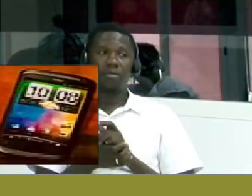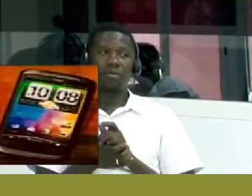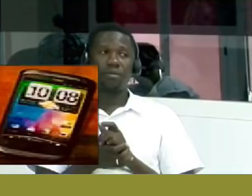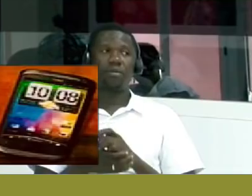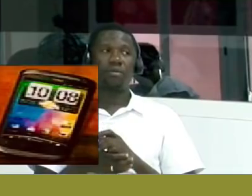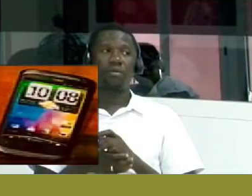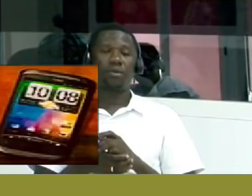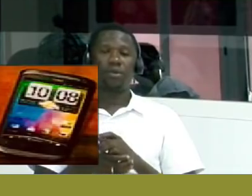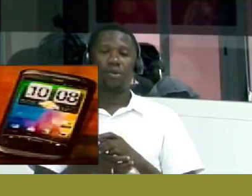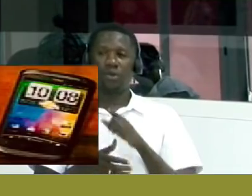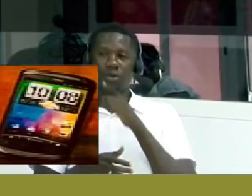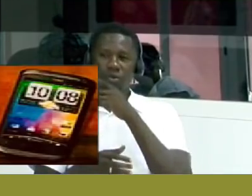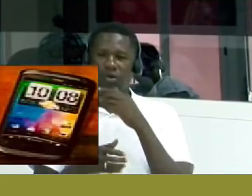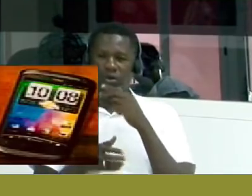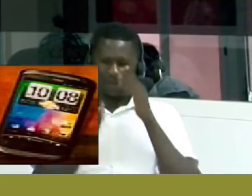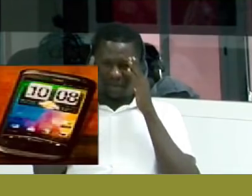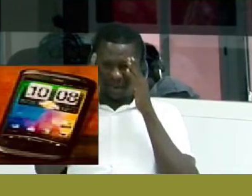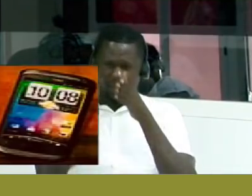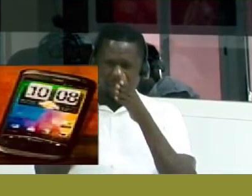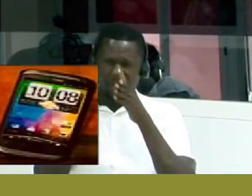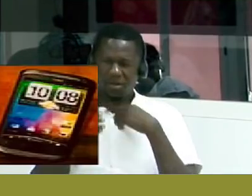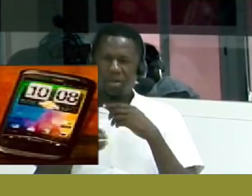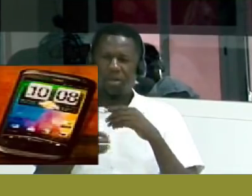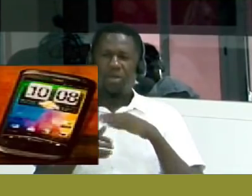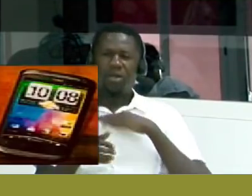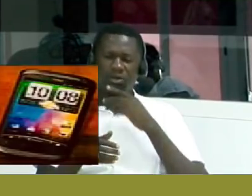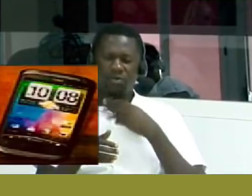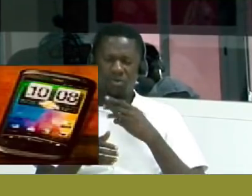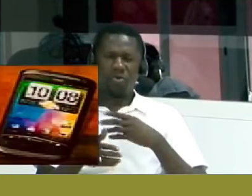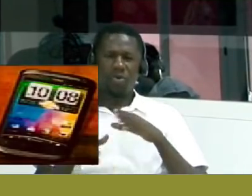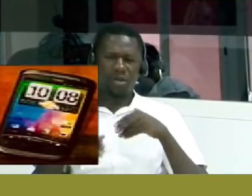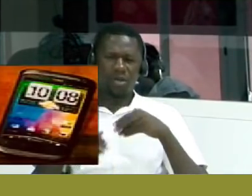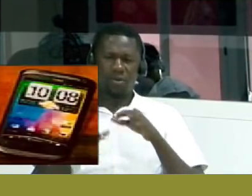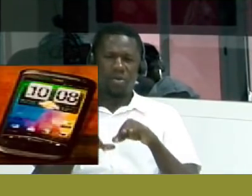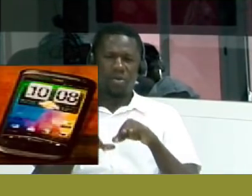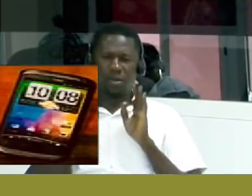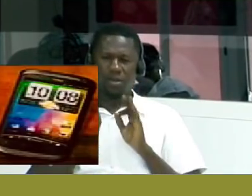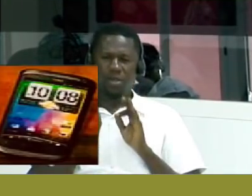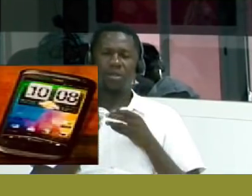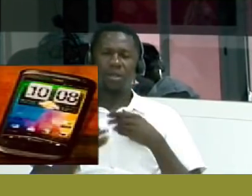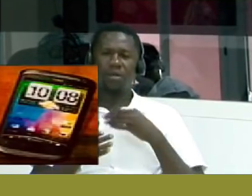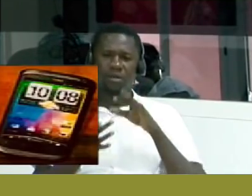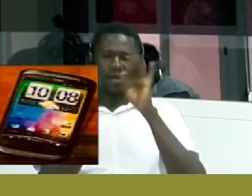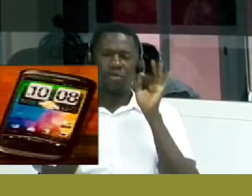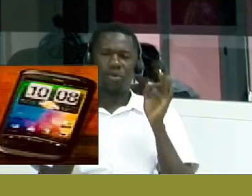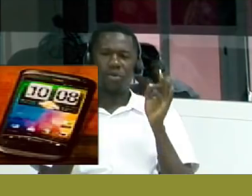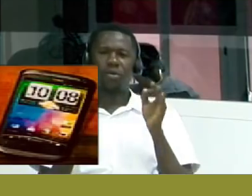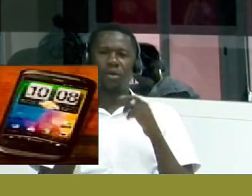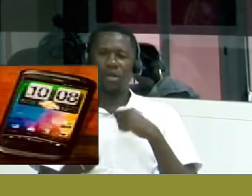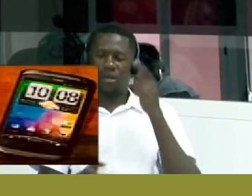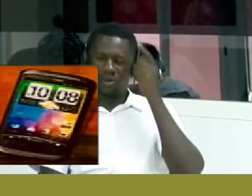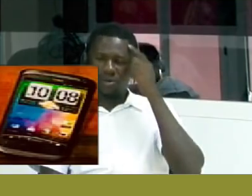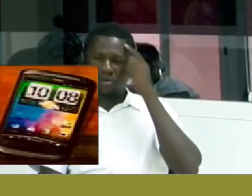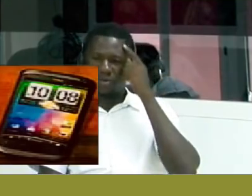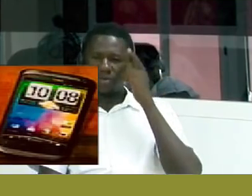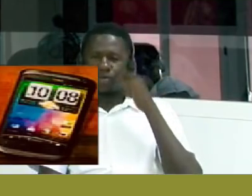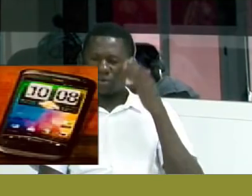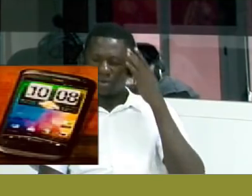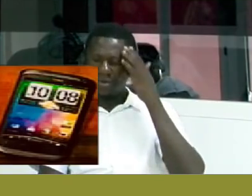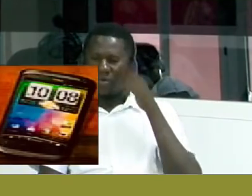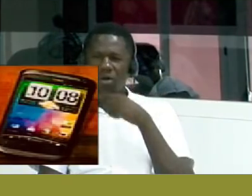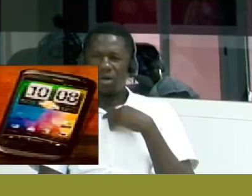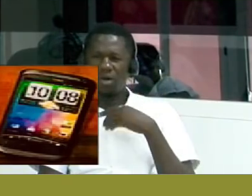You were vigilant enough. You took it over and accepted the appointment. I thought you would have